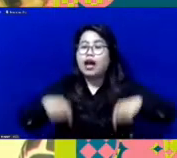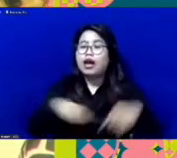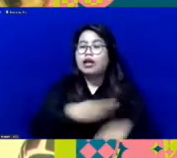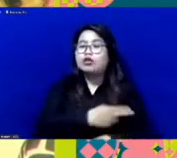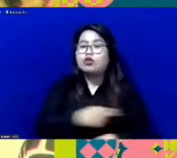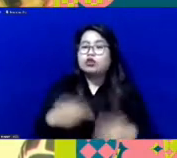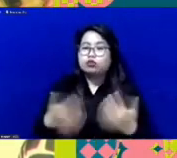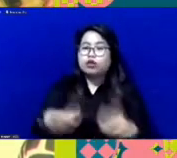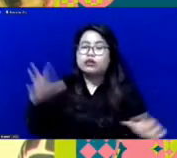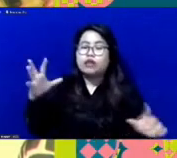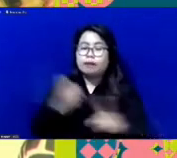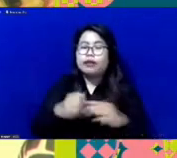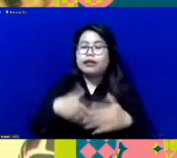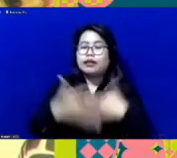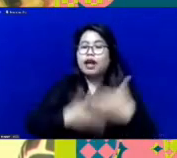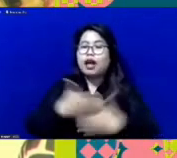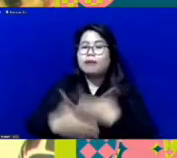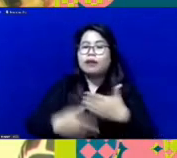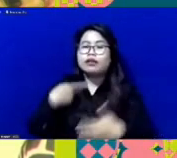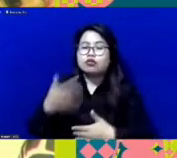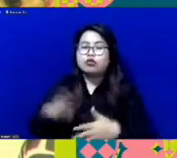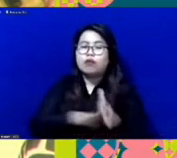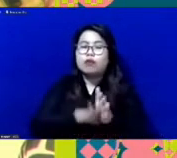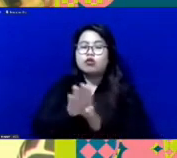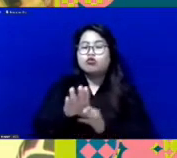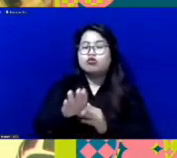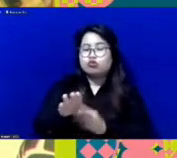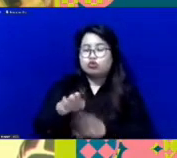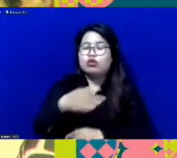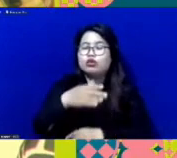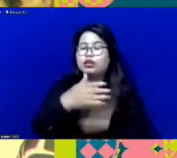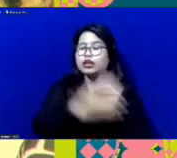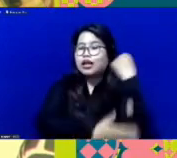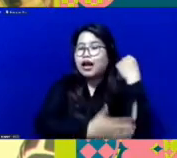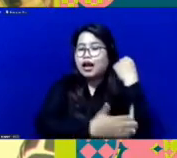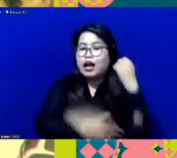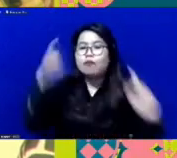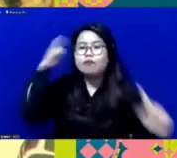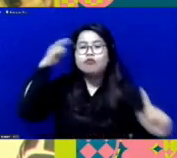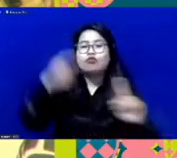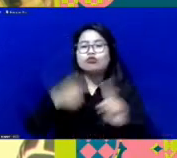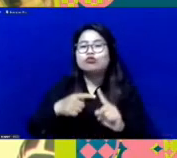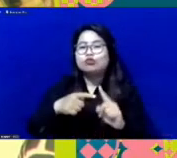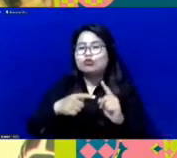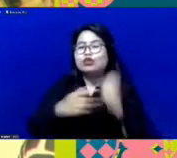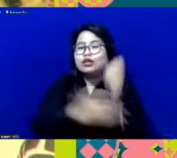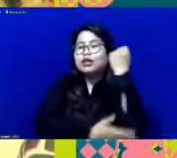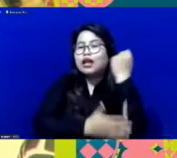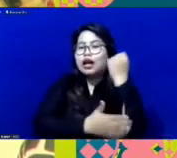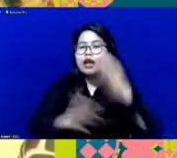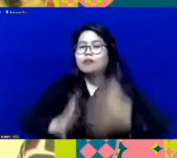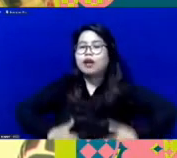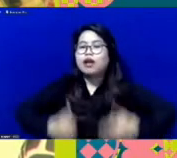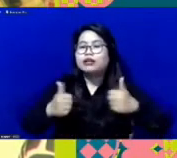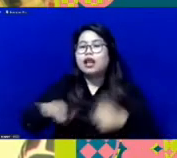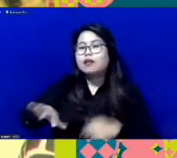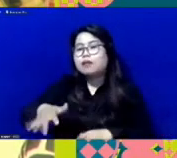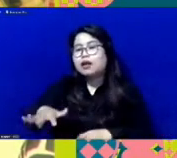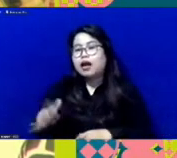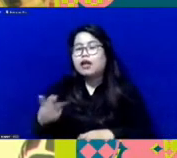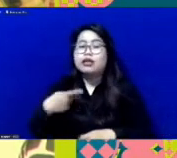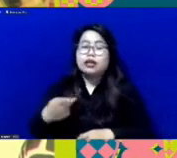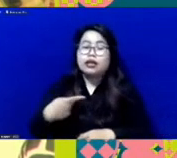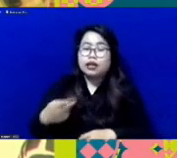country towards a middle income or even upper middle income country. And we are actually a collection of people with different